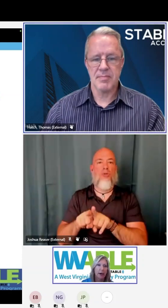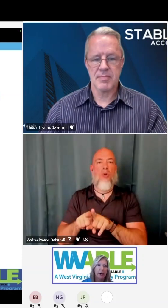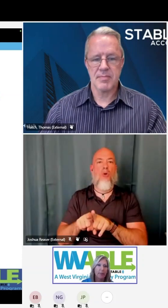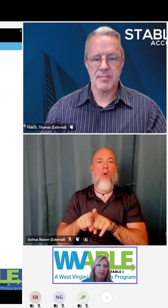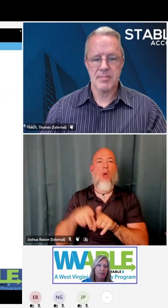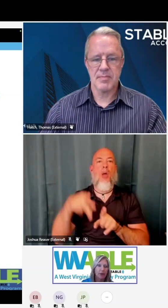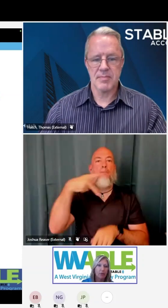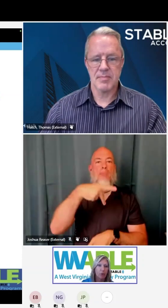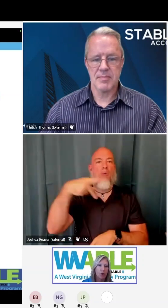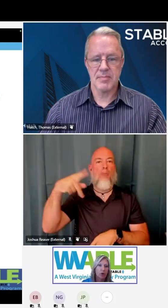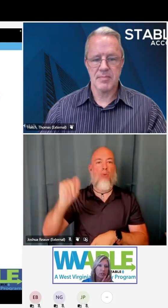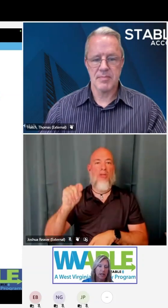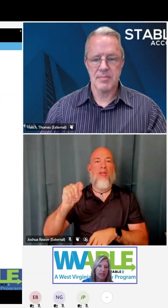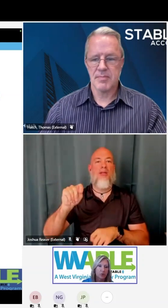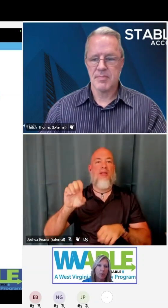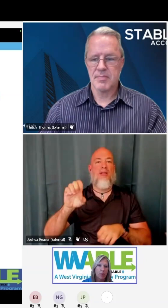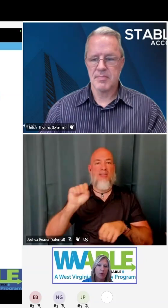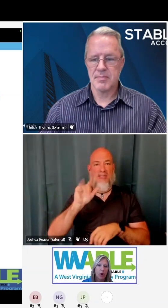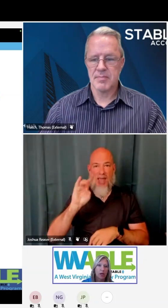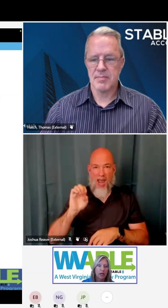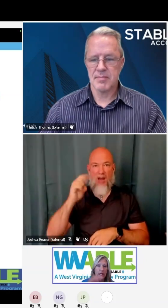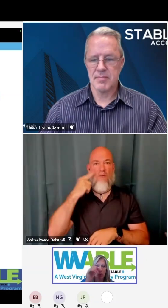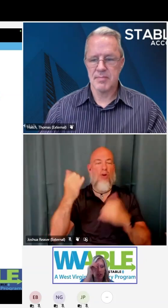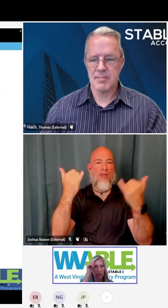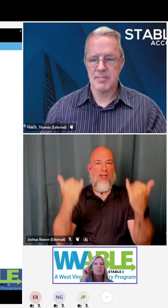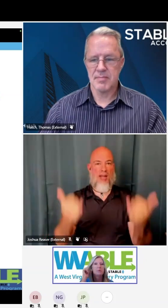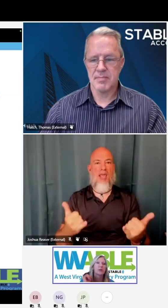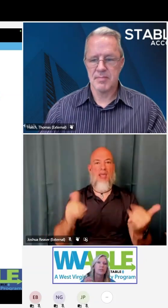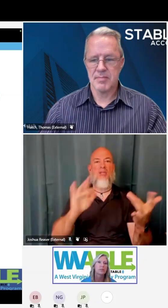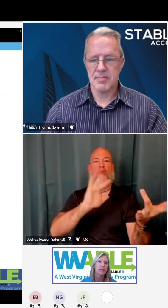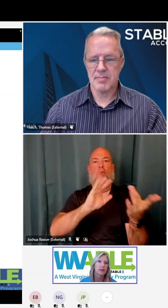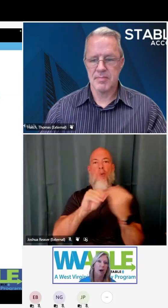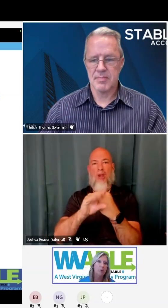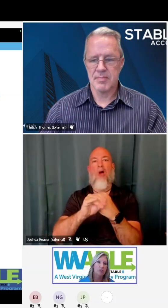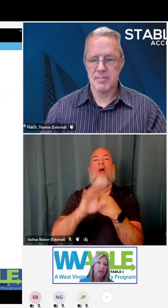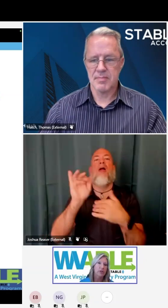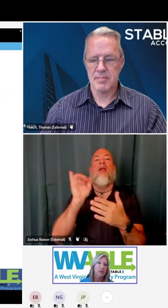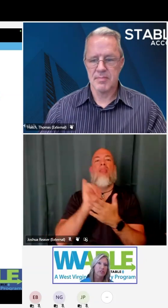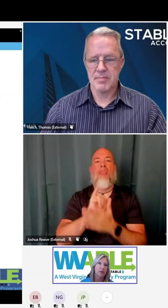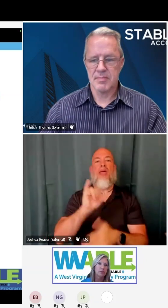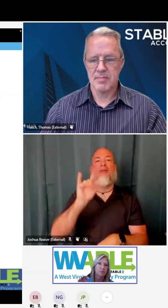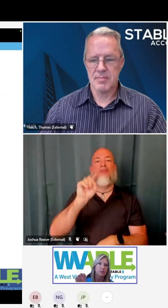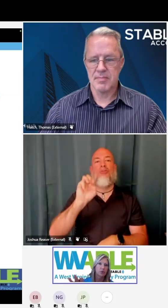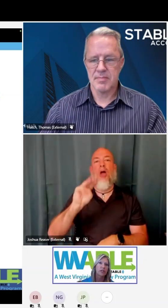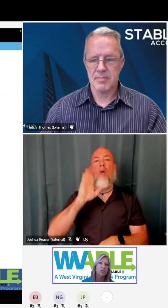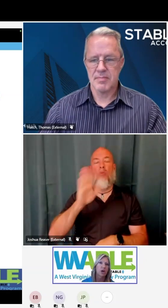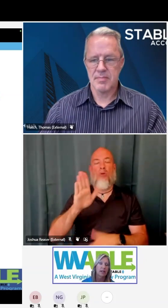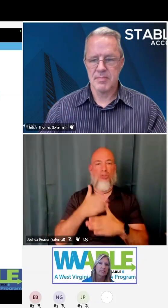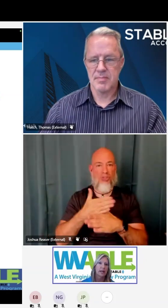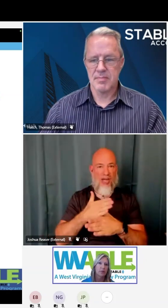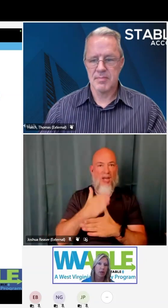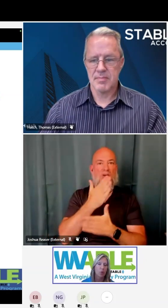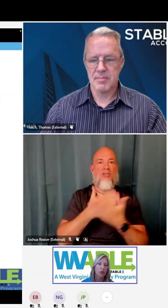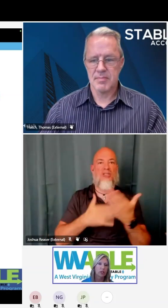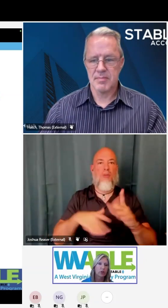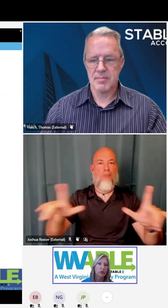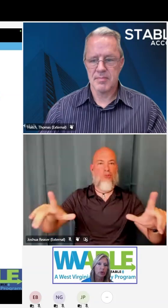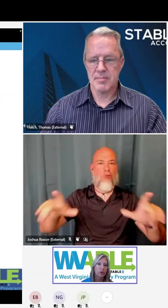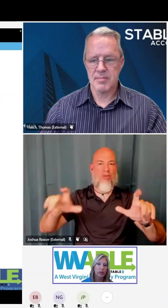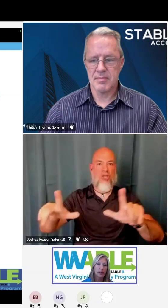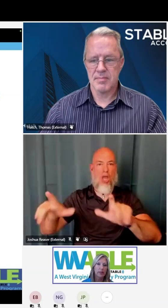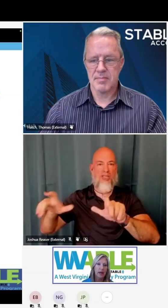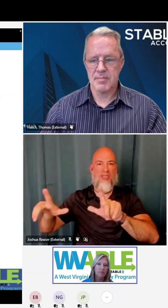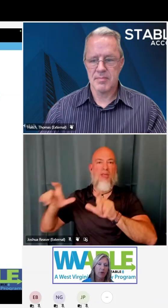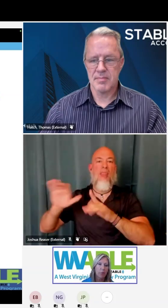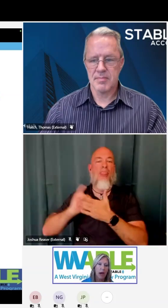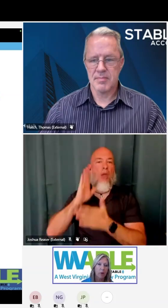deck for today's webinar, in which Tom is also going to share some screenshots that will